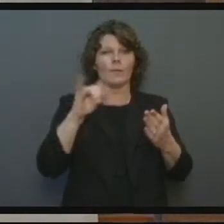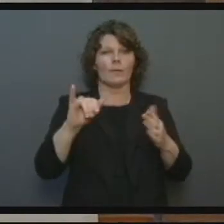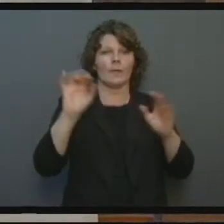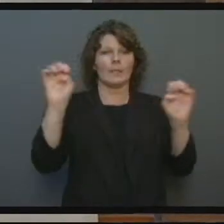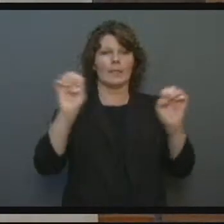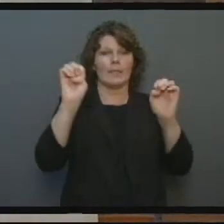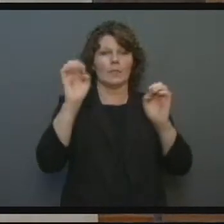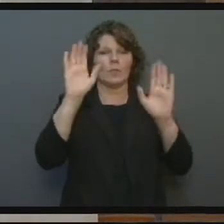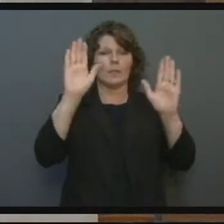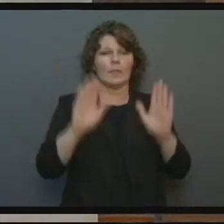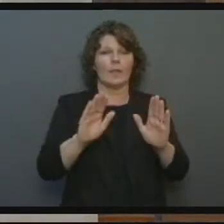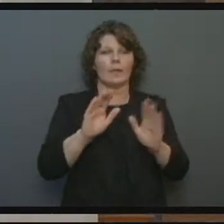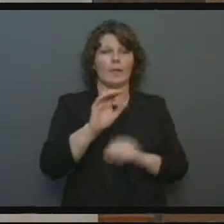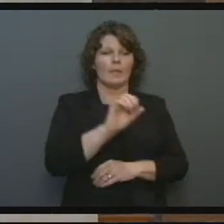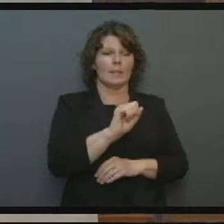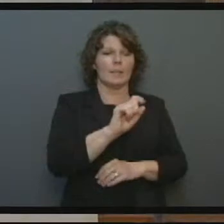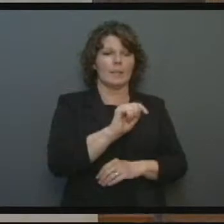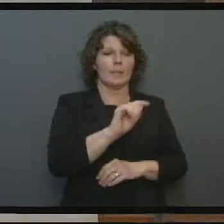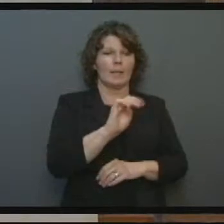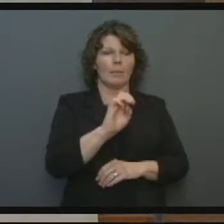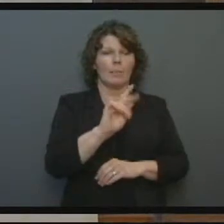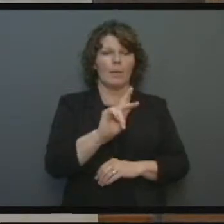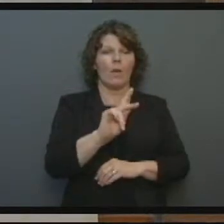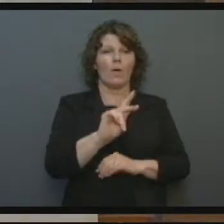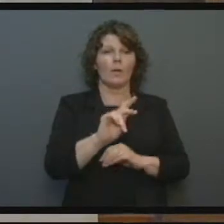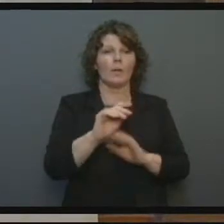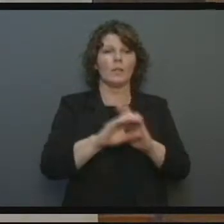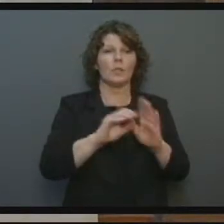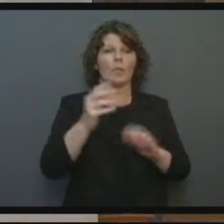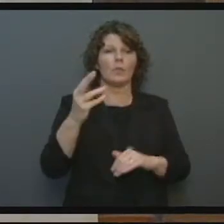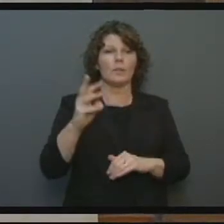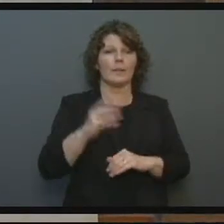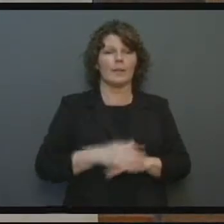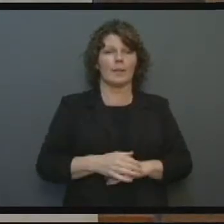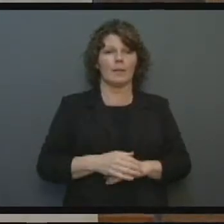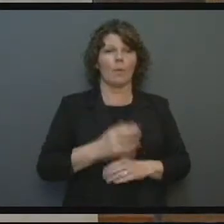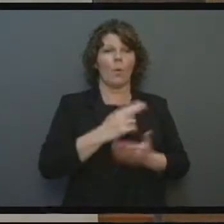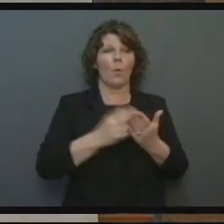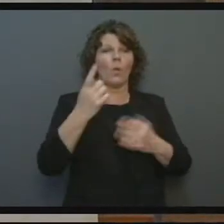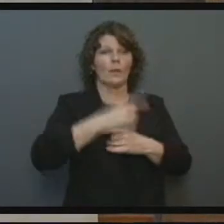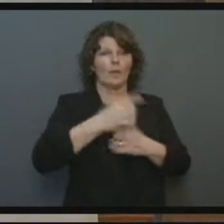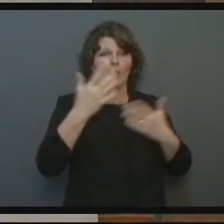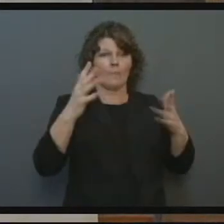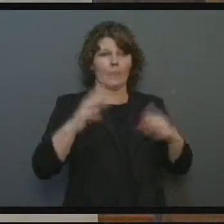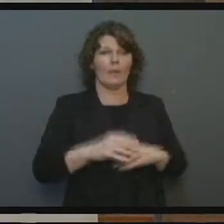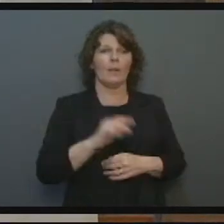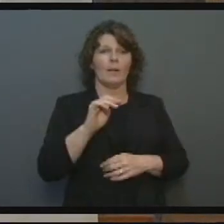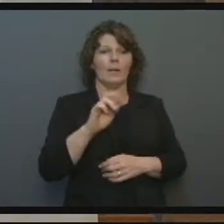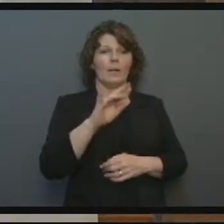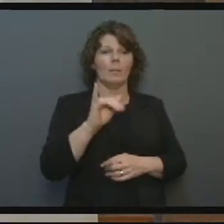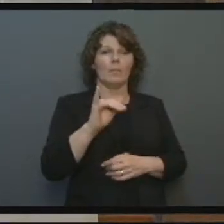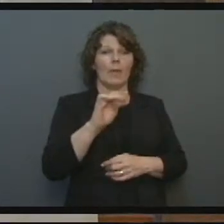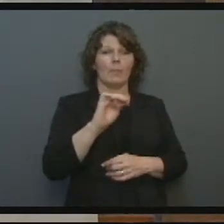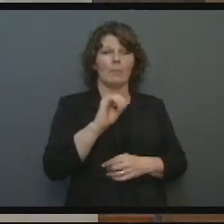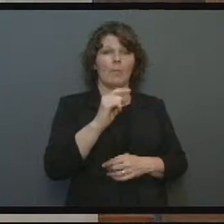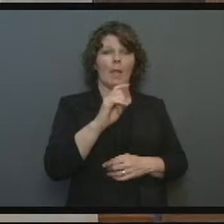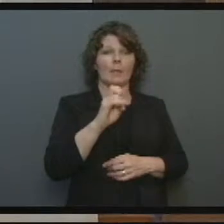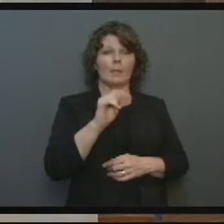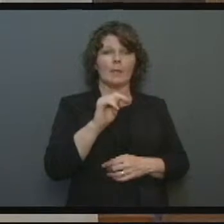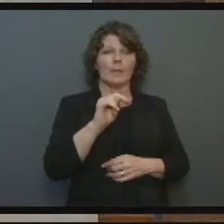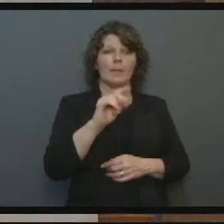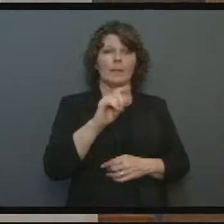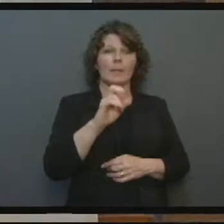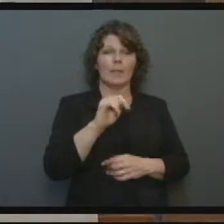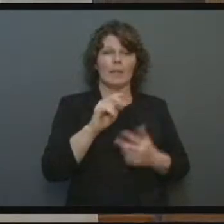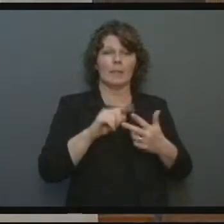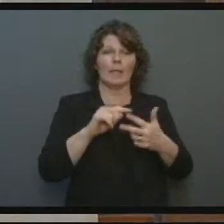to St. Mark, the 16th chapter. When the Sabbath was passed, Mary Magdalene, Mary the mother of James, and Salome brought